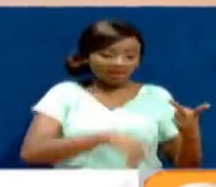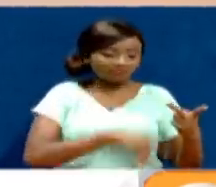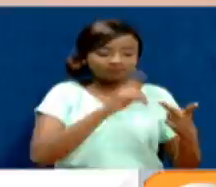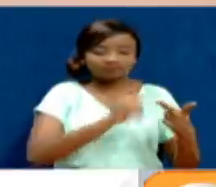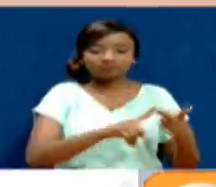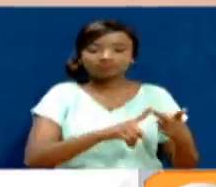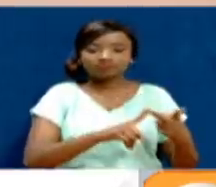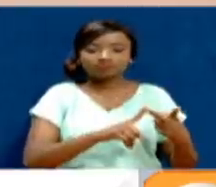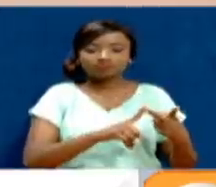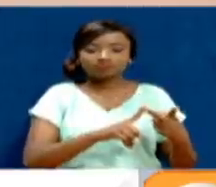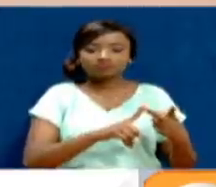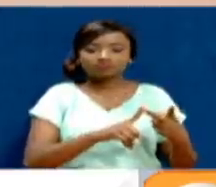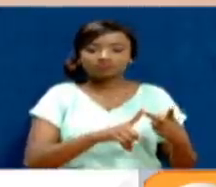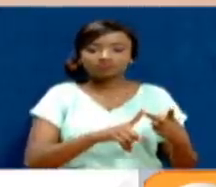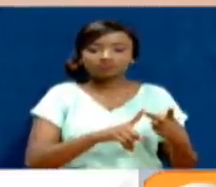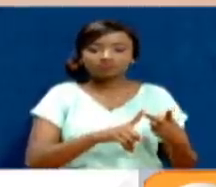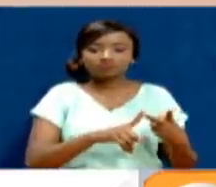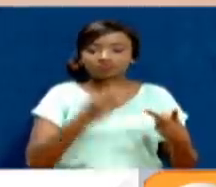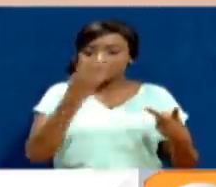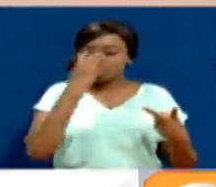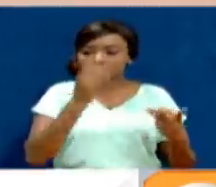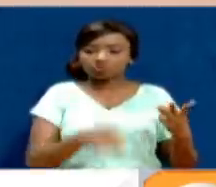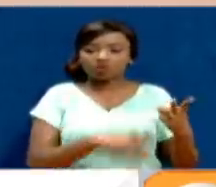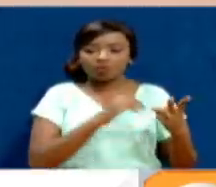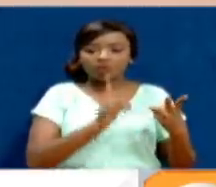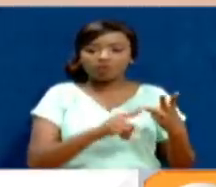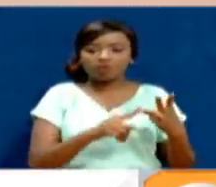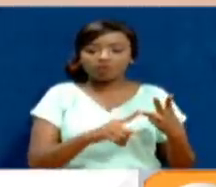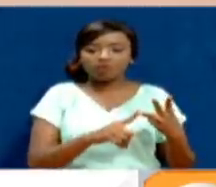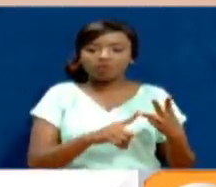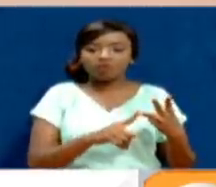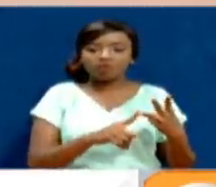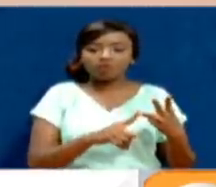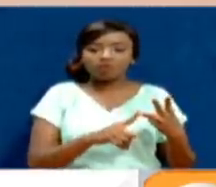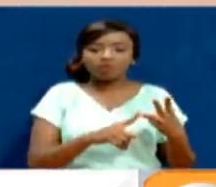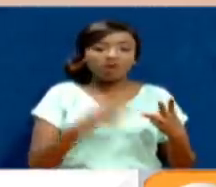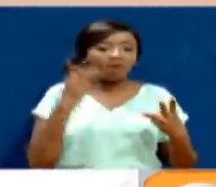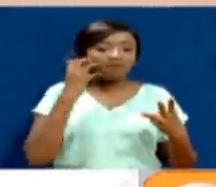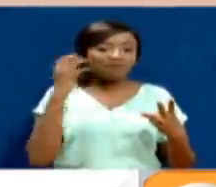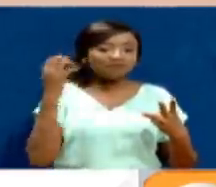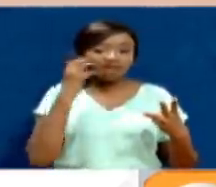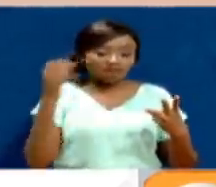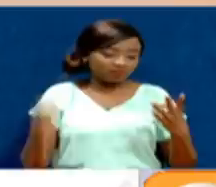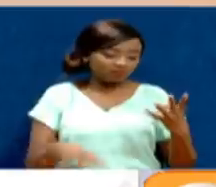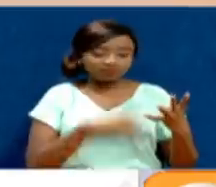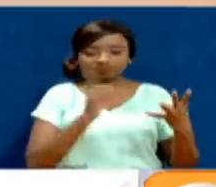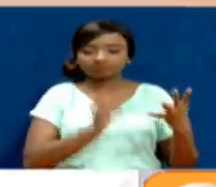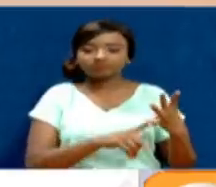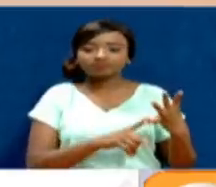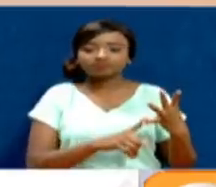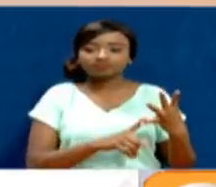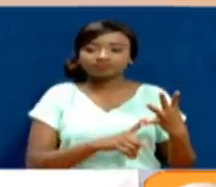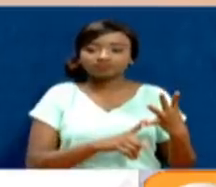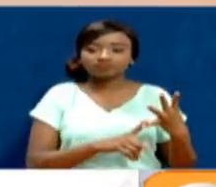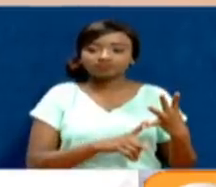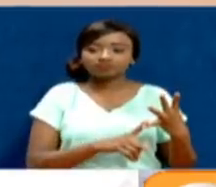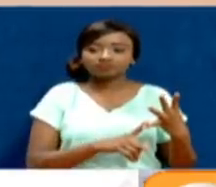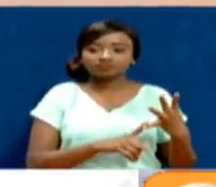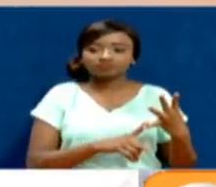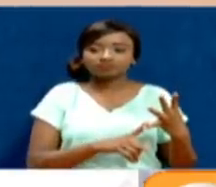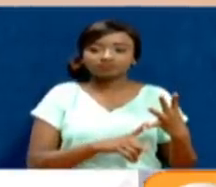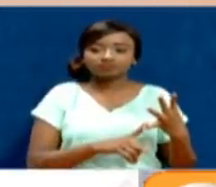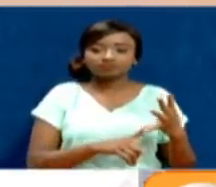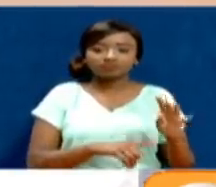Odinga, Deputy President William Ruto, Interior Cabinet Secretary Dr. Fred Matiang'i, I know you have some